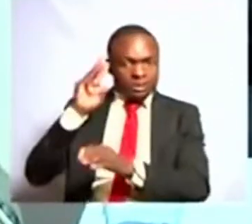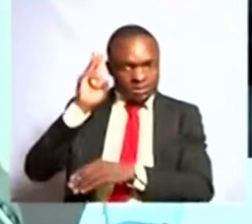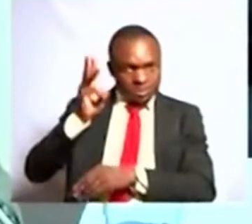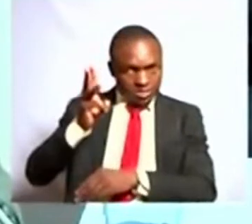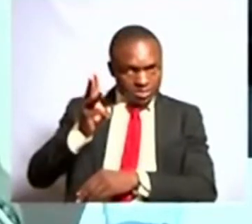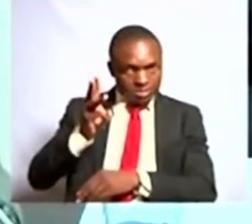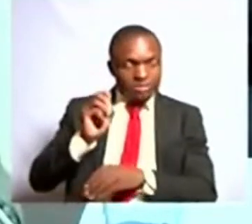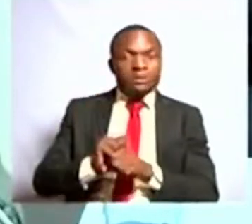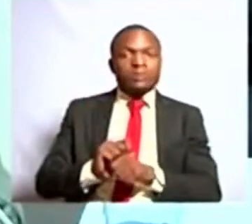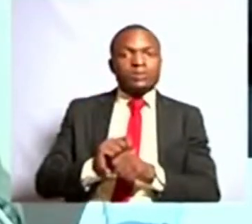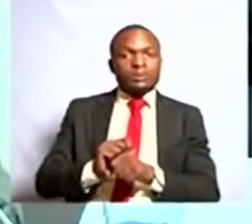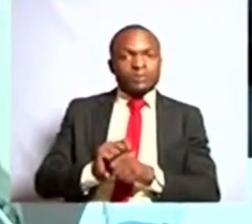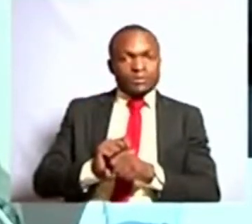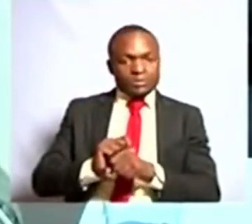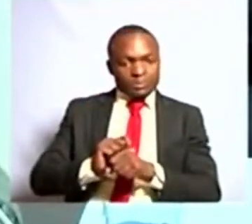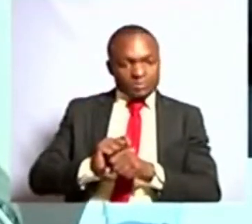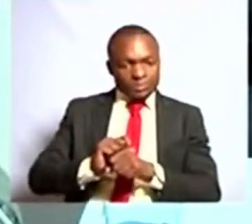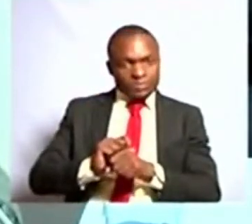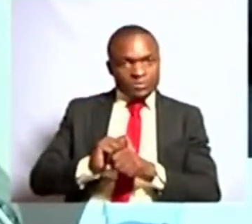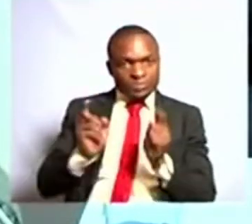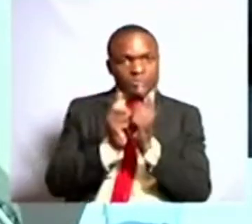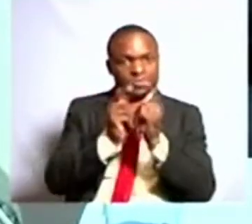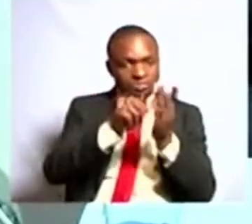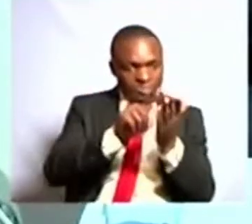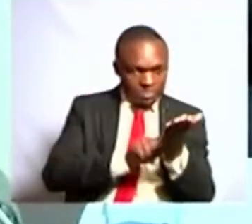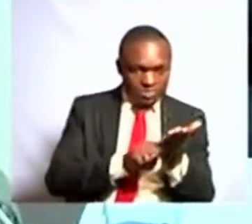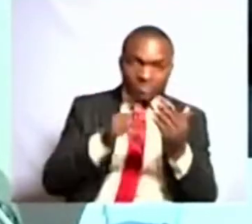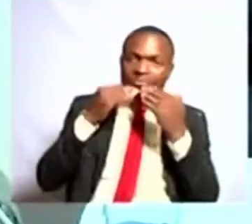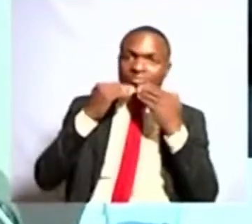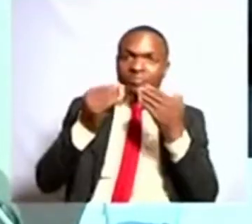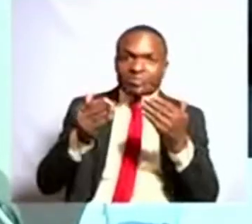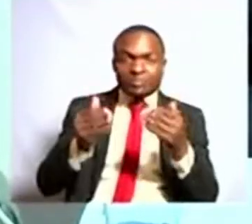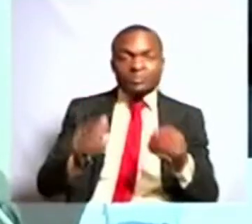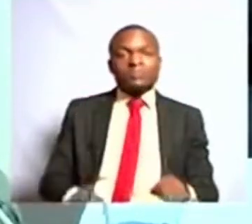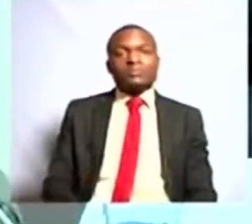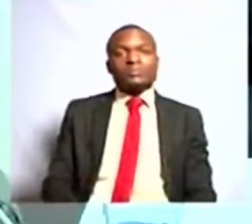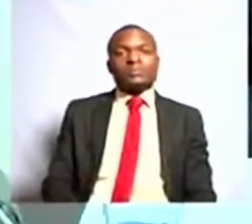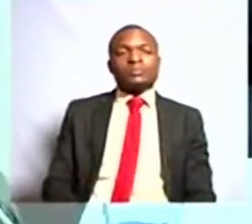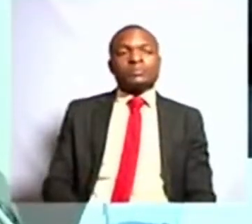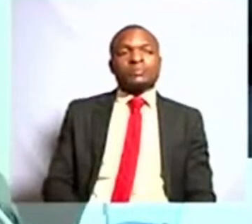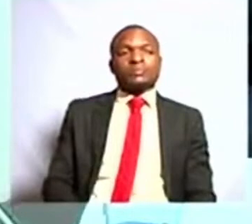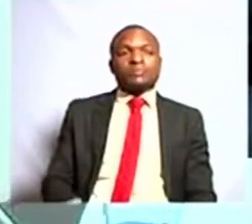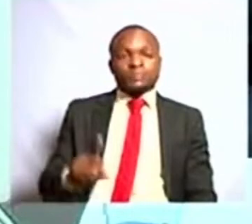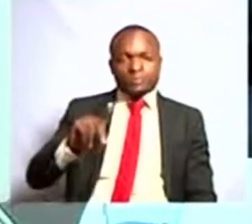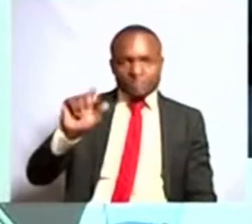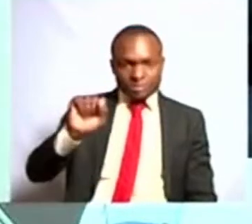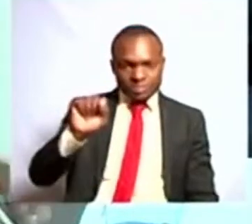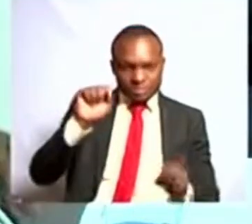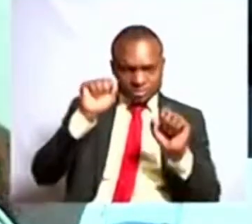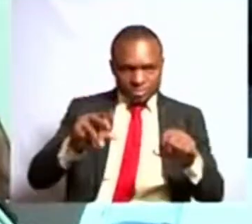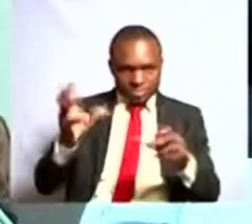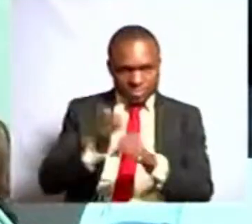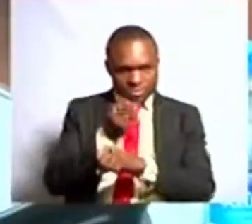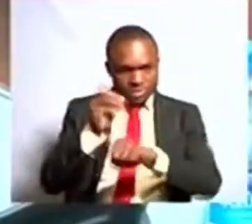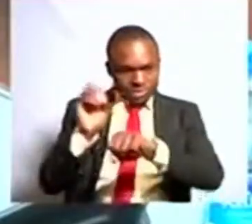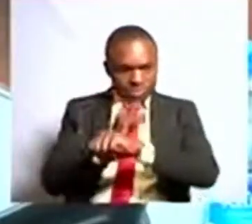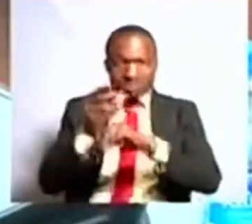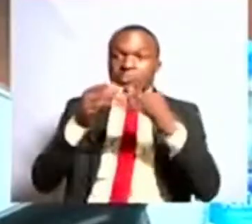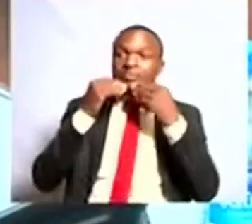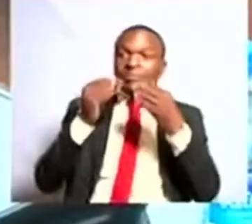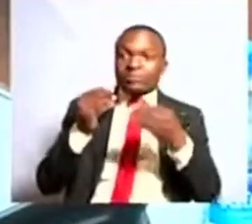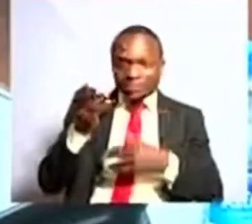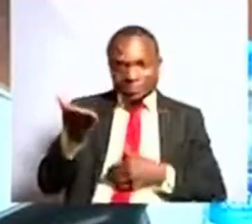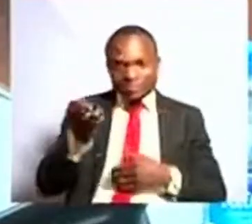be met with the law. Thank you very much. PS, let me take this opportunity to thank